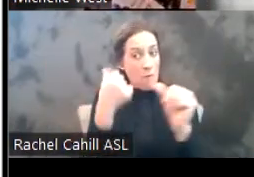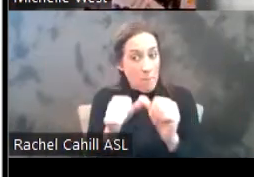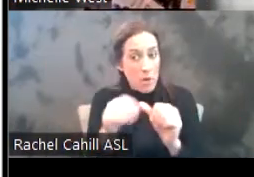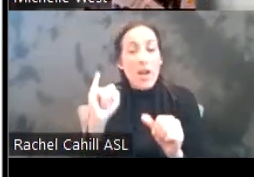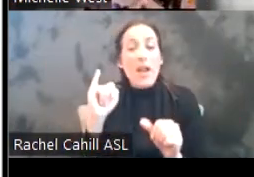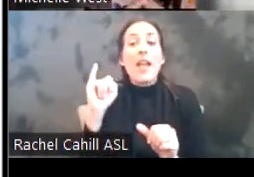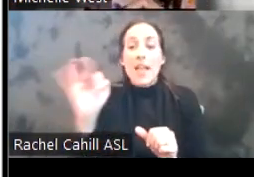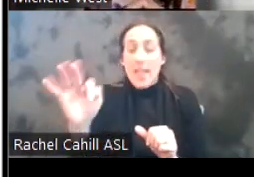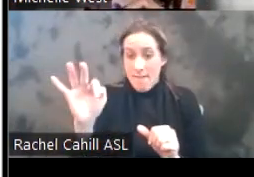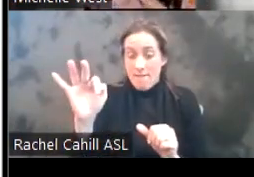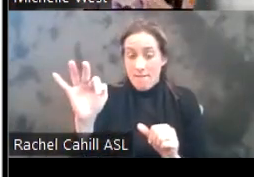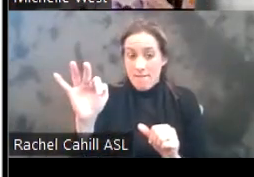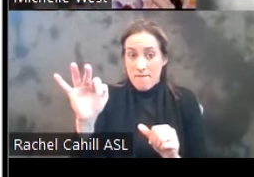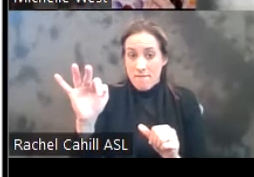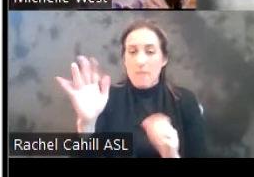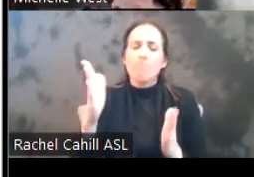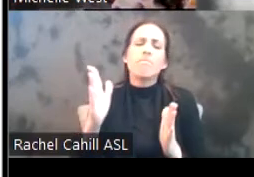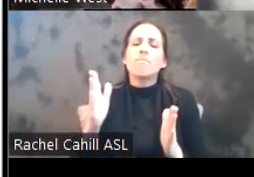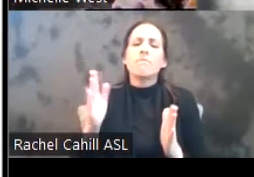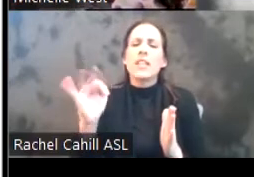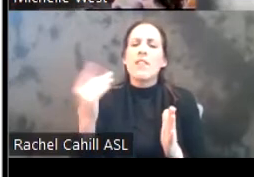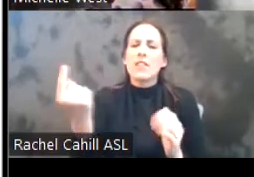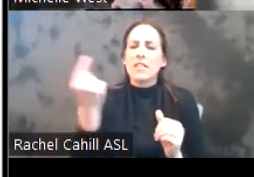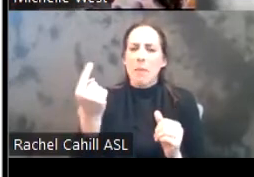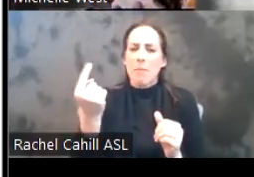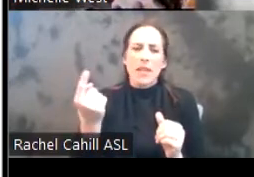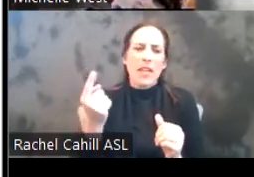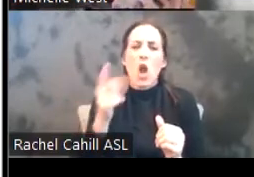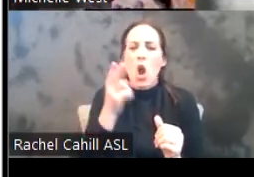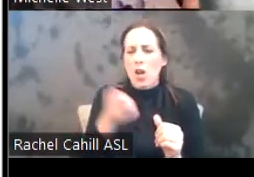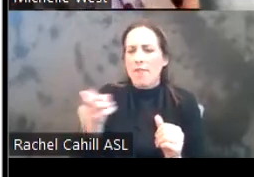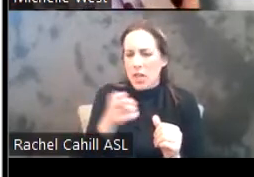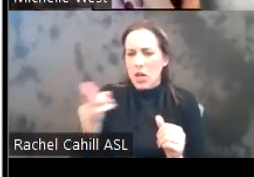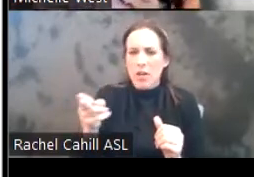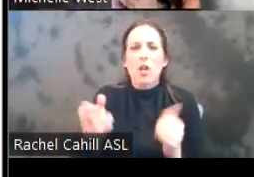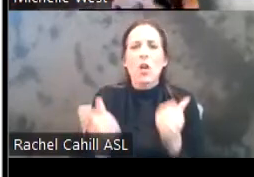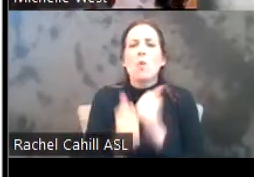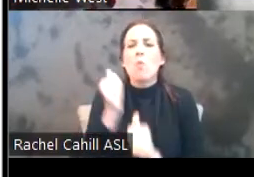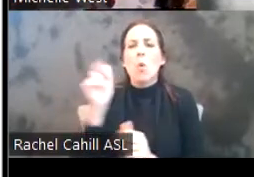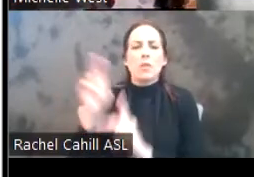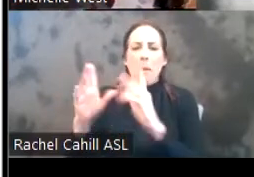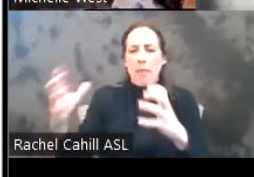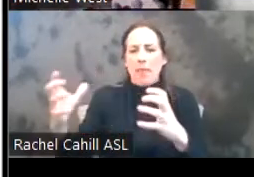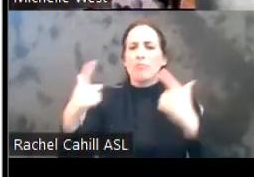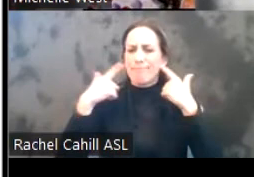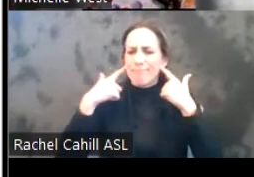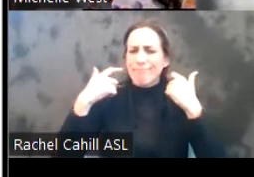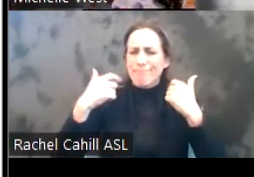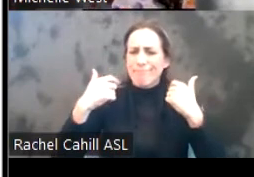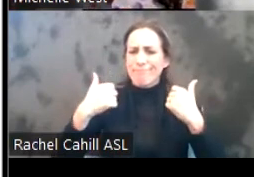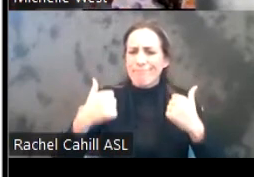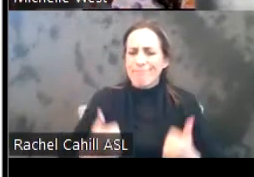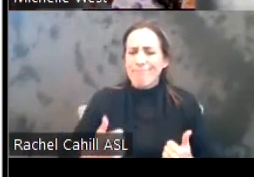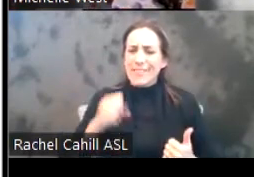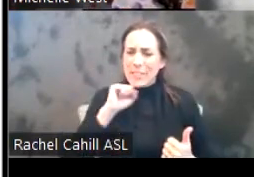they say someone has acquired, they're hard of hearing, like most of the population will become hard of hearing as they enter their